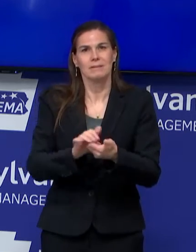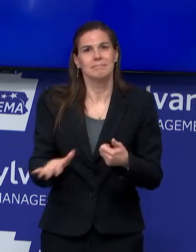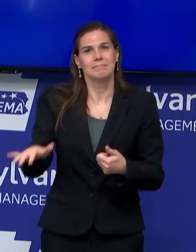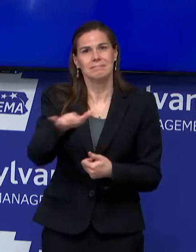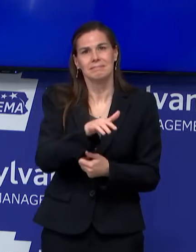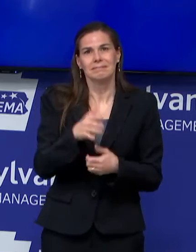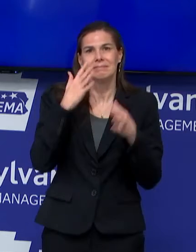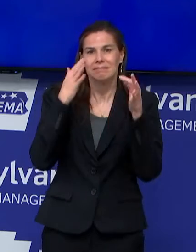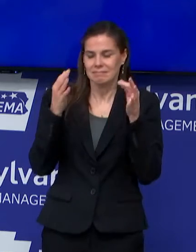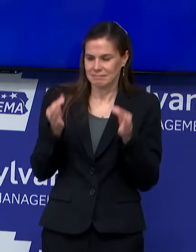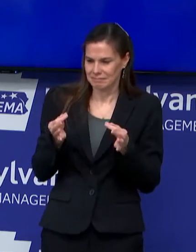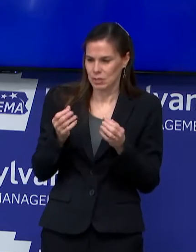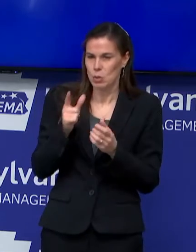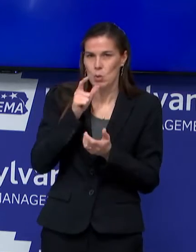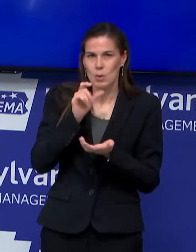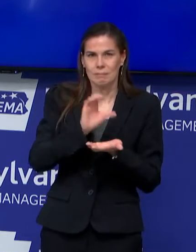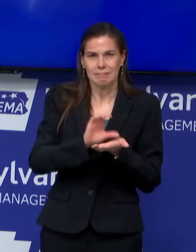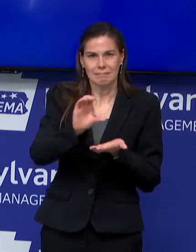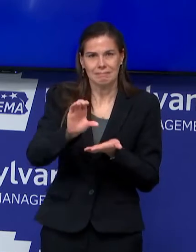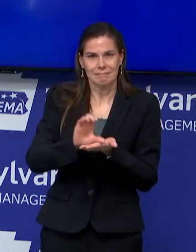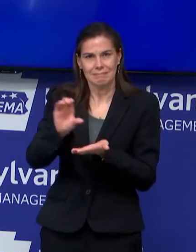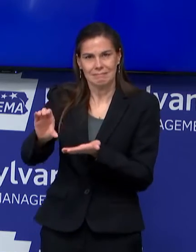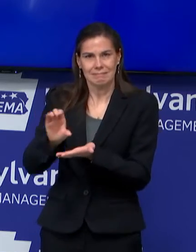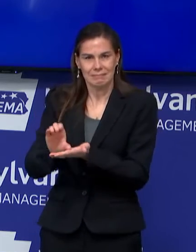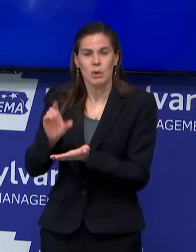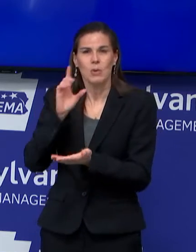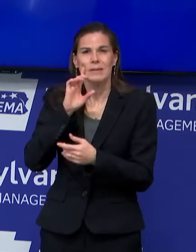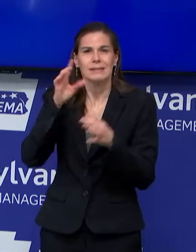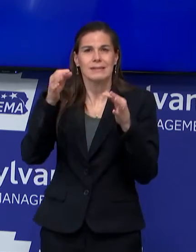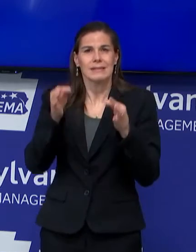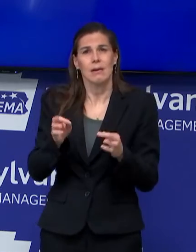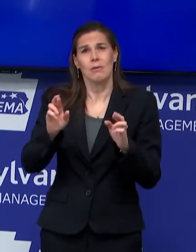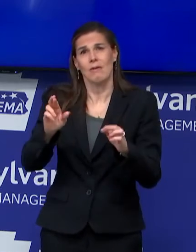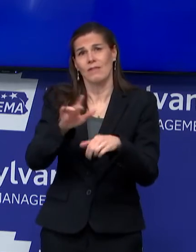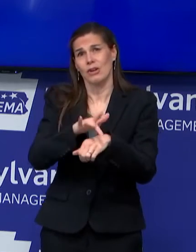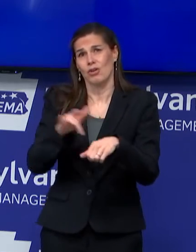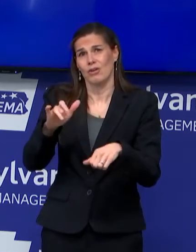review determinations on allocations, hopefully early next week.